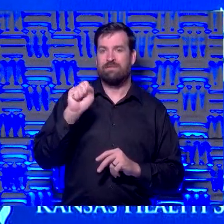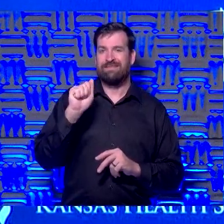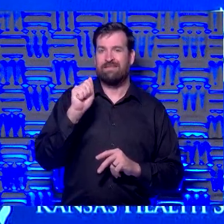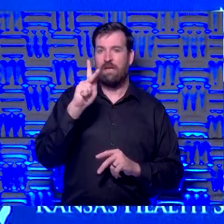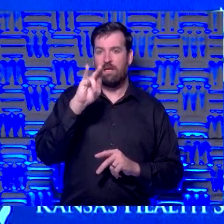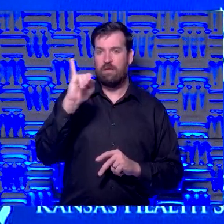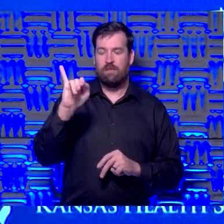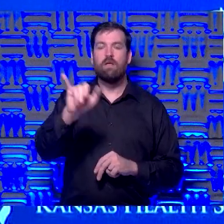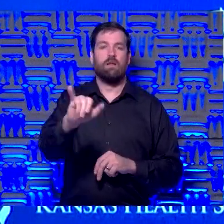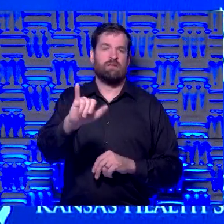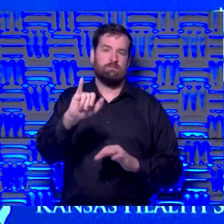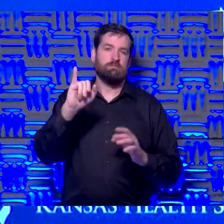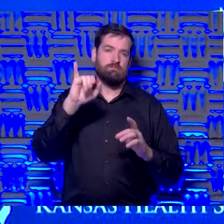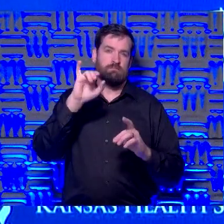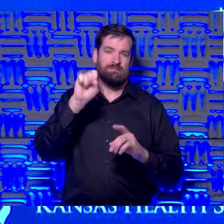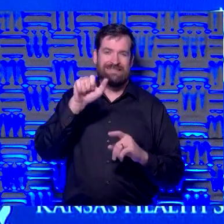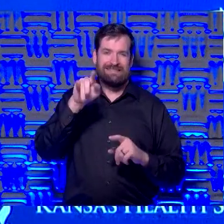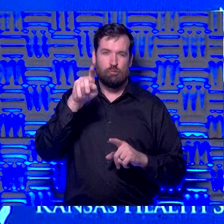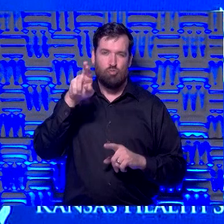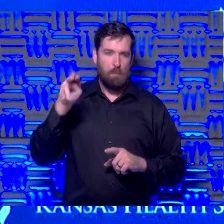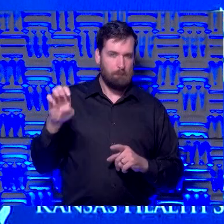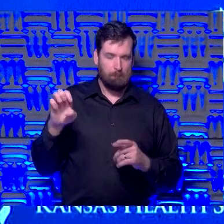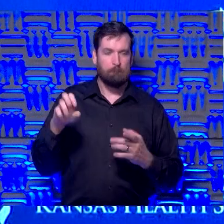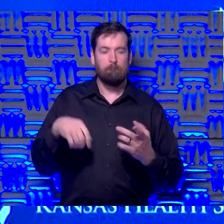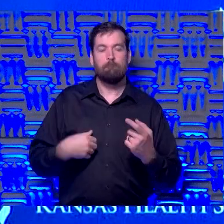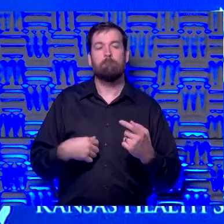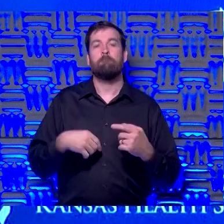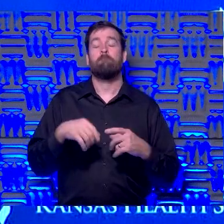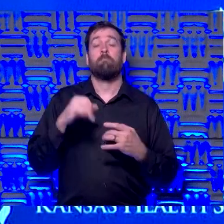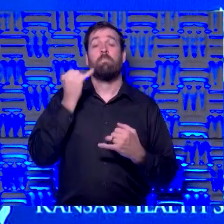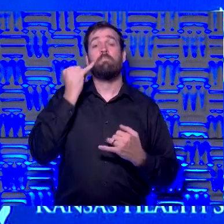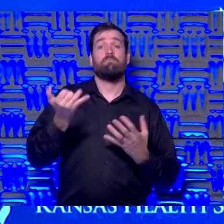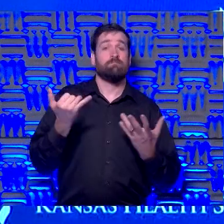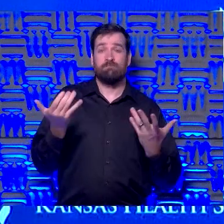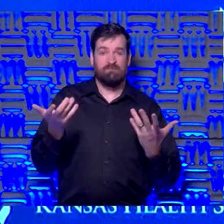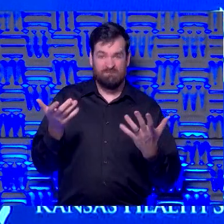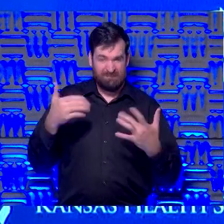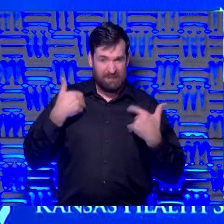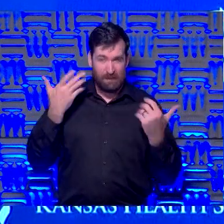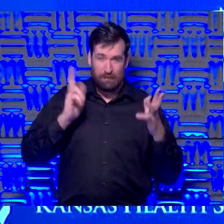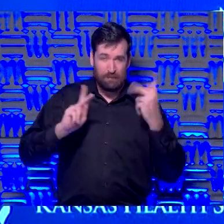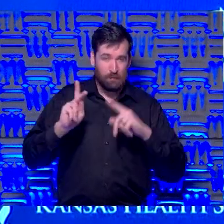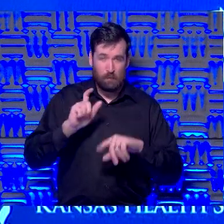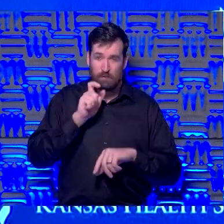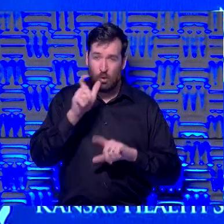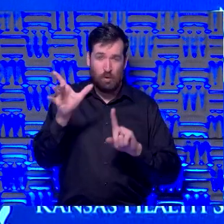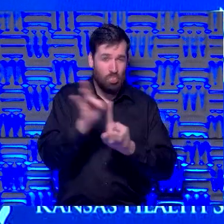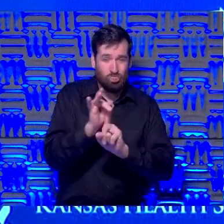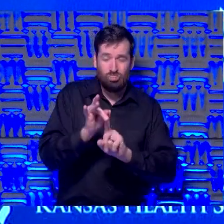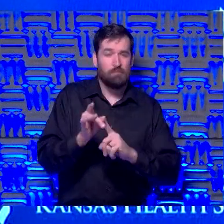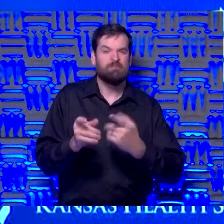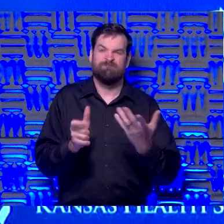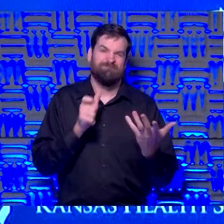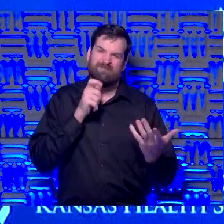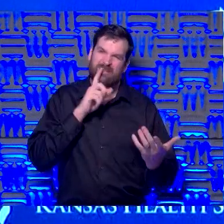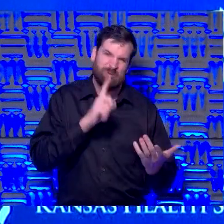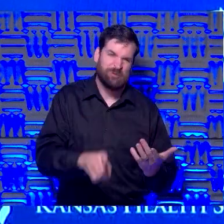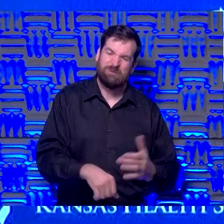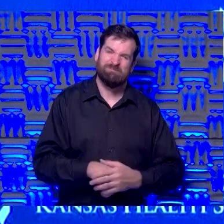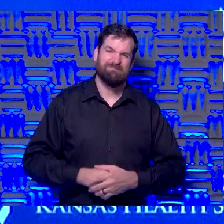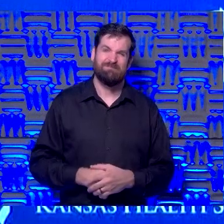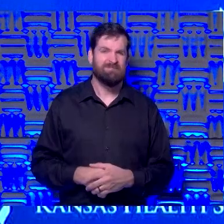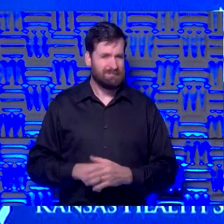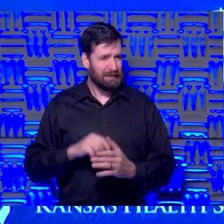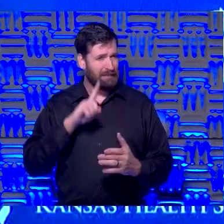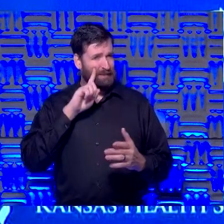Monday. We'll be talking more and more about that. But the idea that young people don't get it, that's a nice idea. It's not true. I bet we